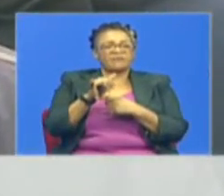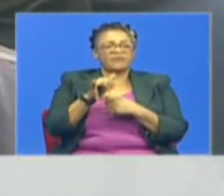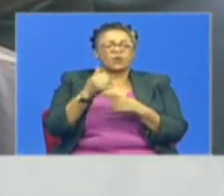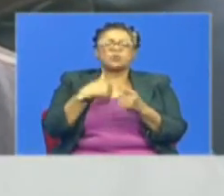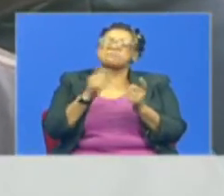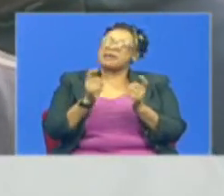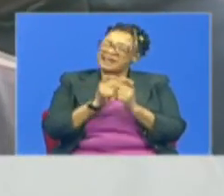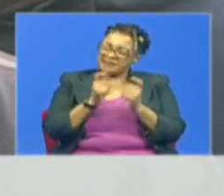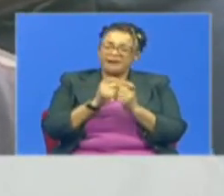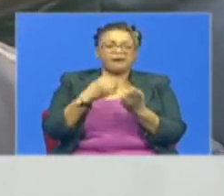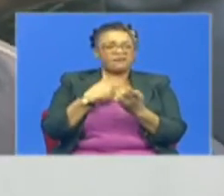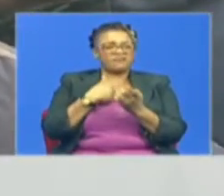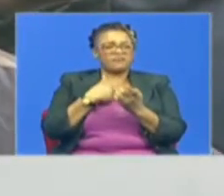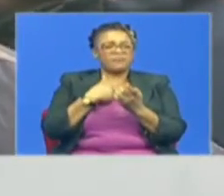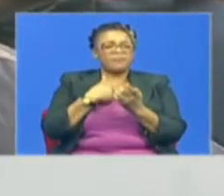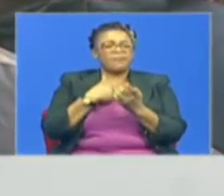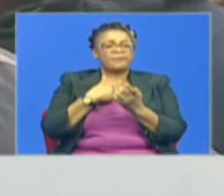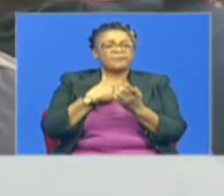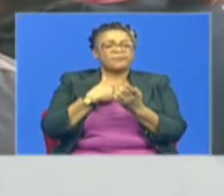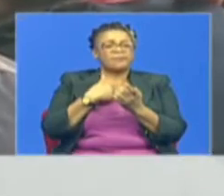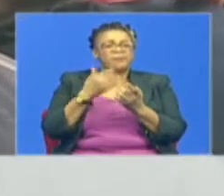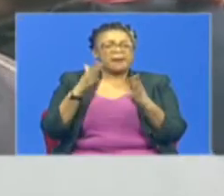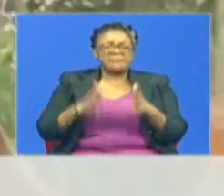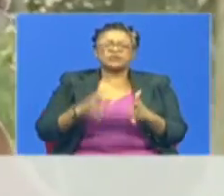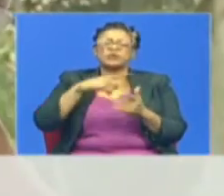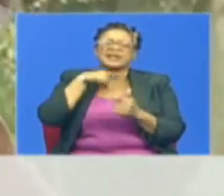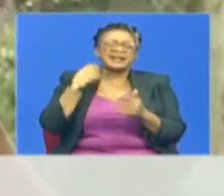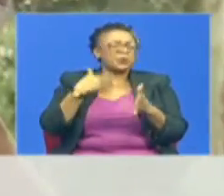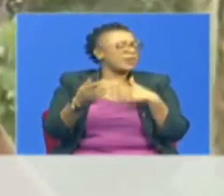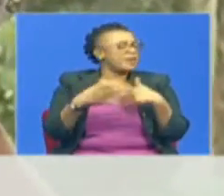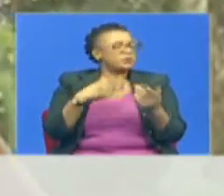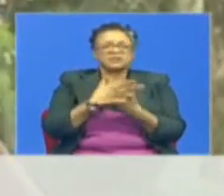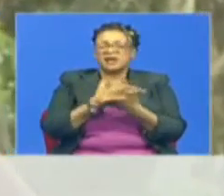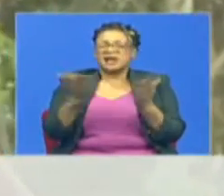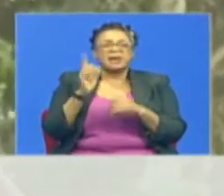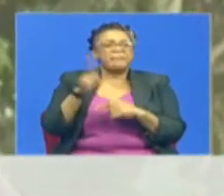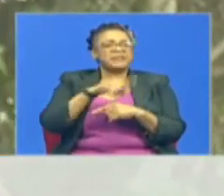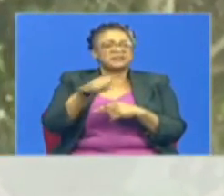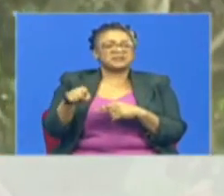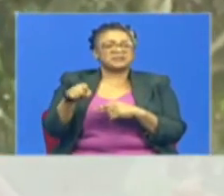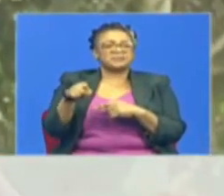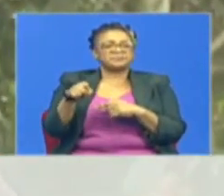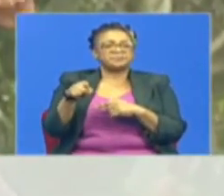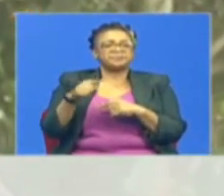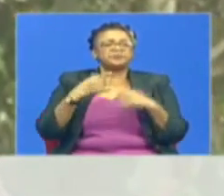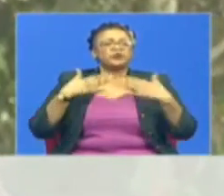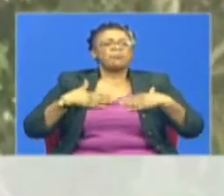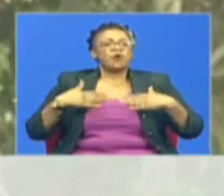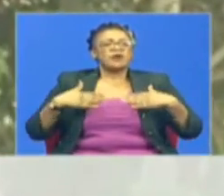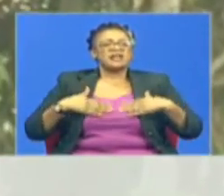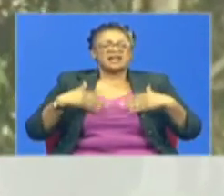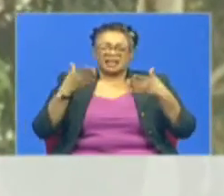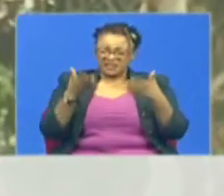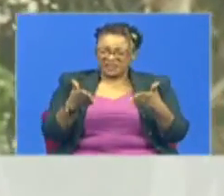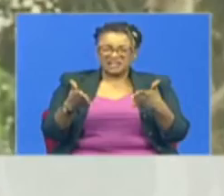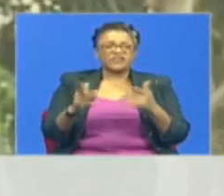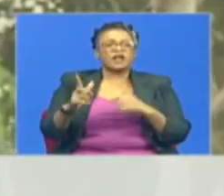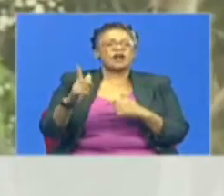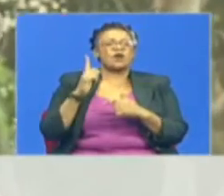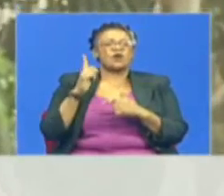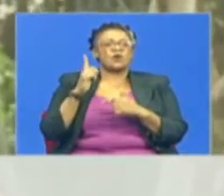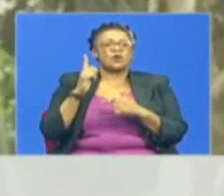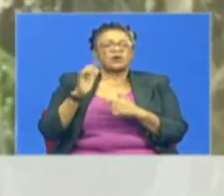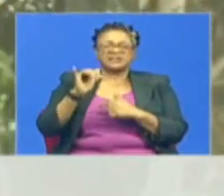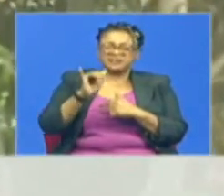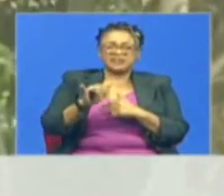sana kwa sababu mutu ameuawa bure bila hatia. Ya huyu mwenye amelala hapa kwa mujibu ya sheria hiyo haki